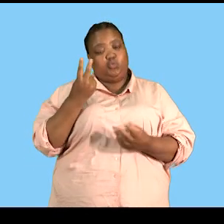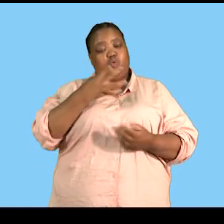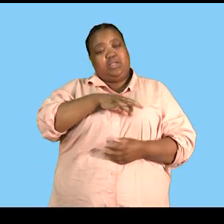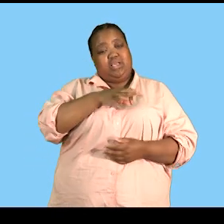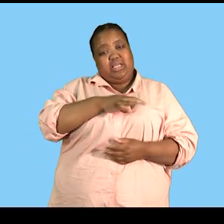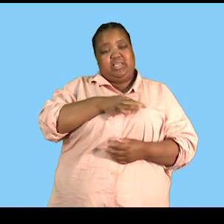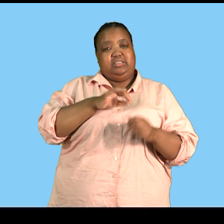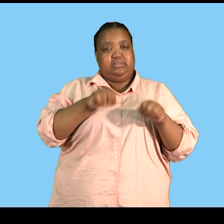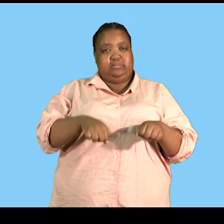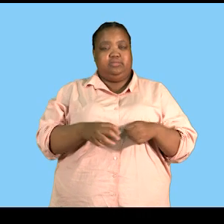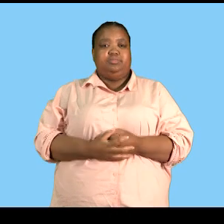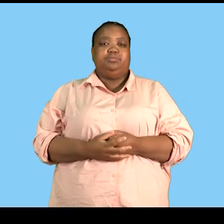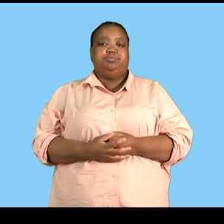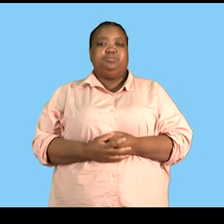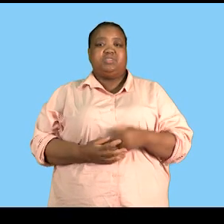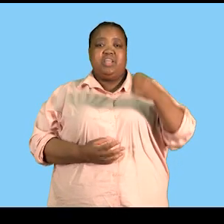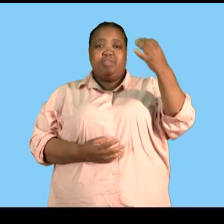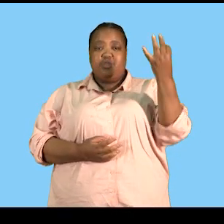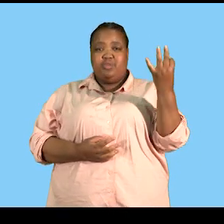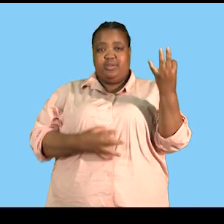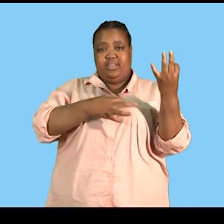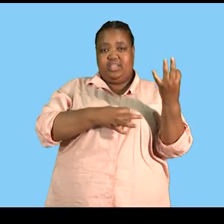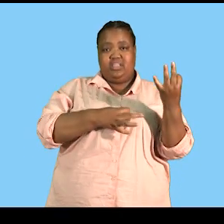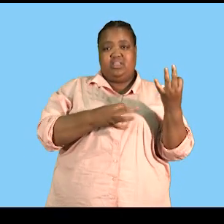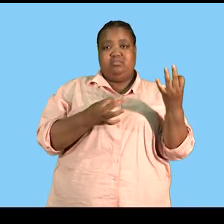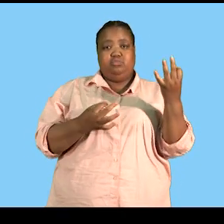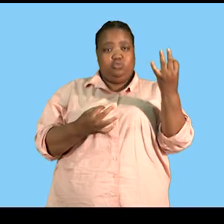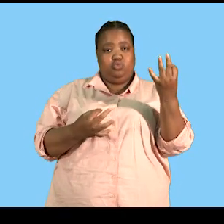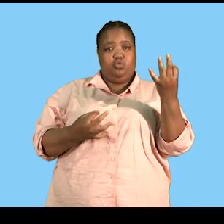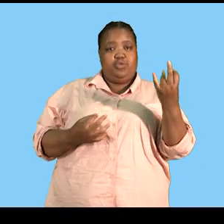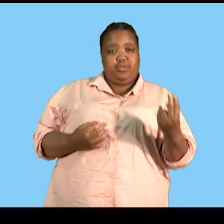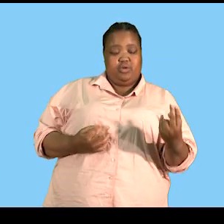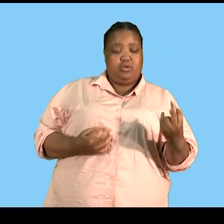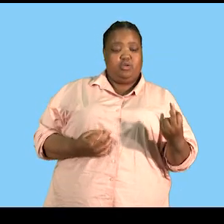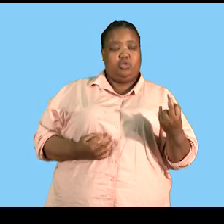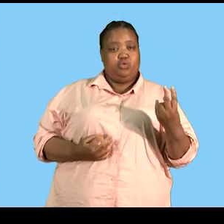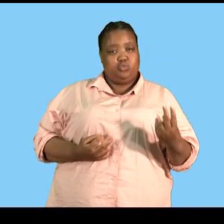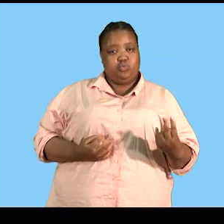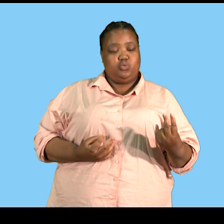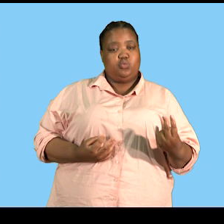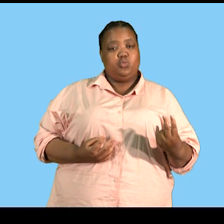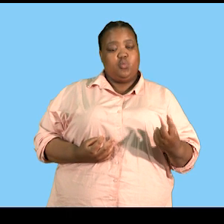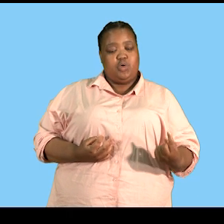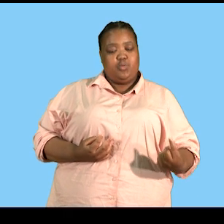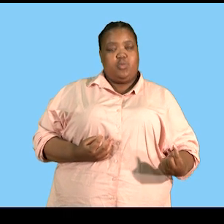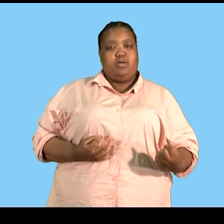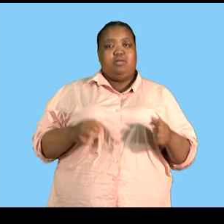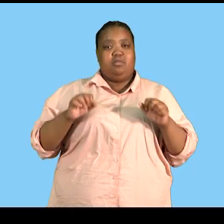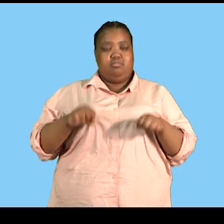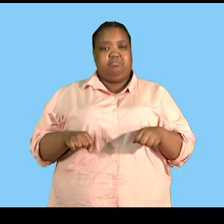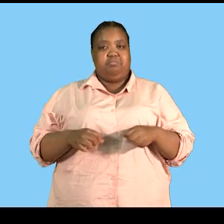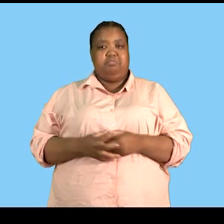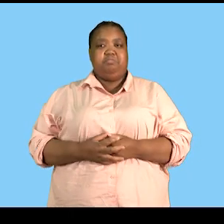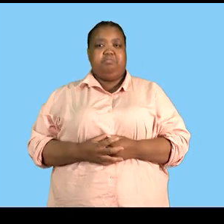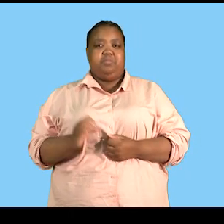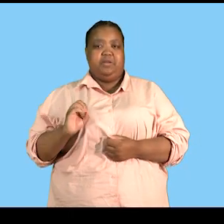least 2 girls. There's 3, there's 2, there's 2, 2 girls,